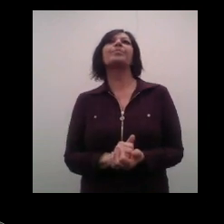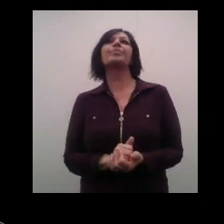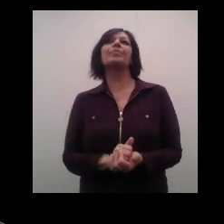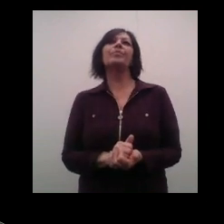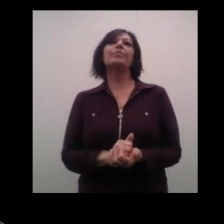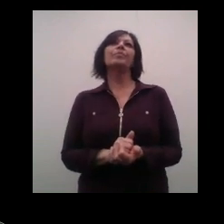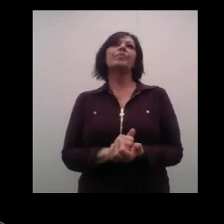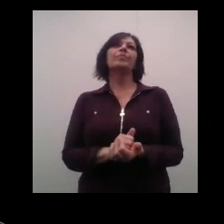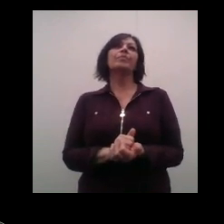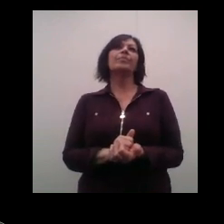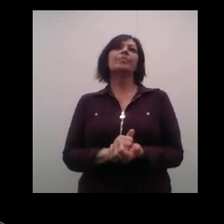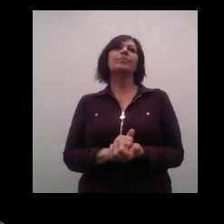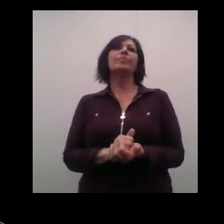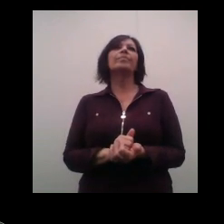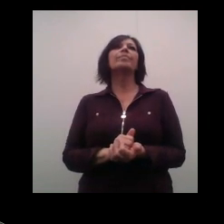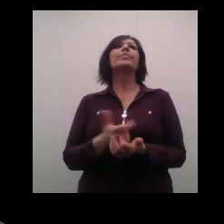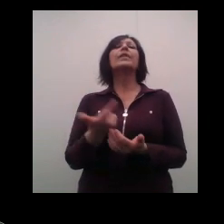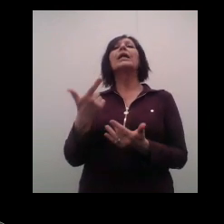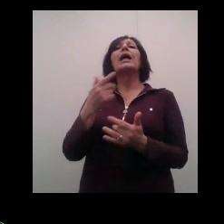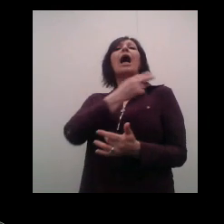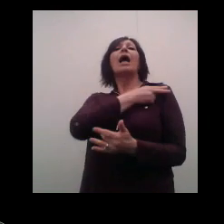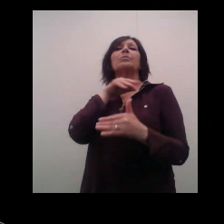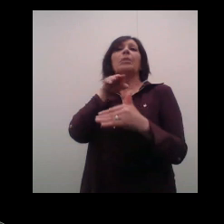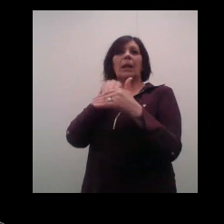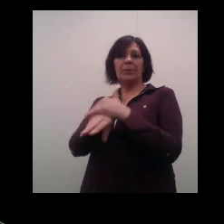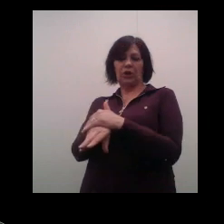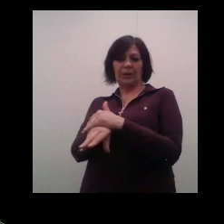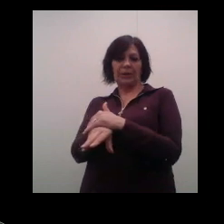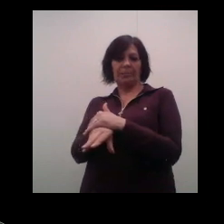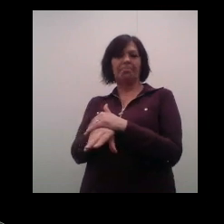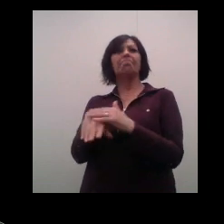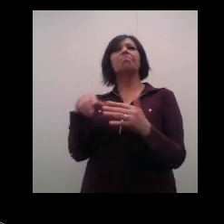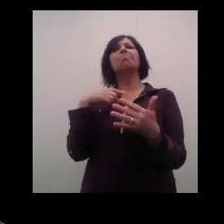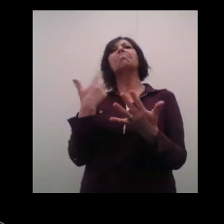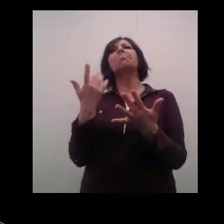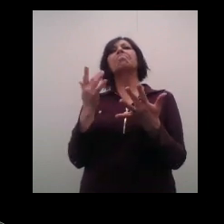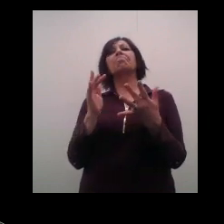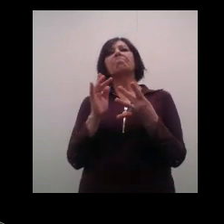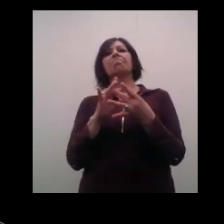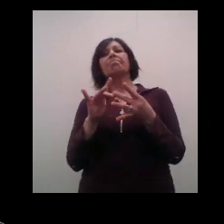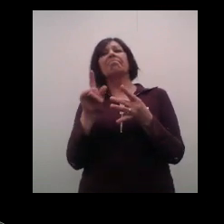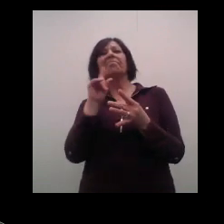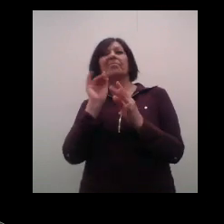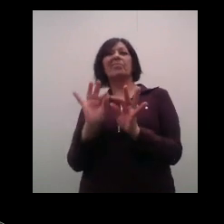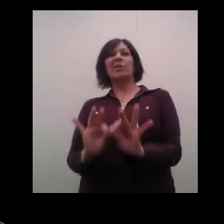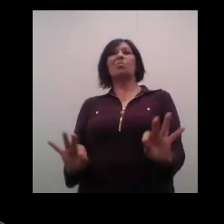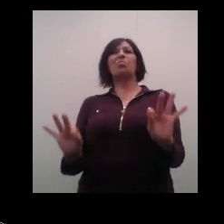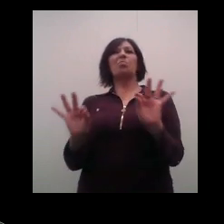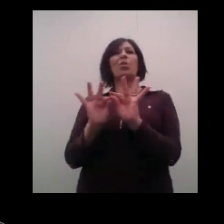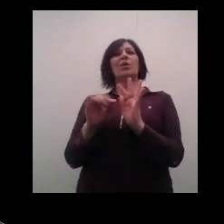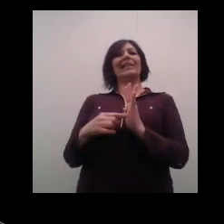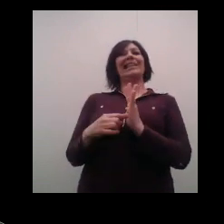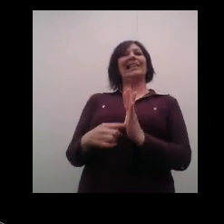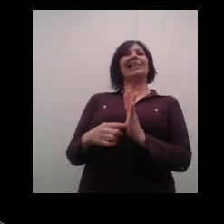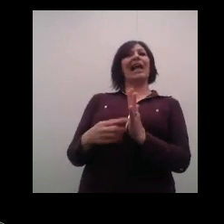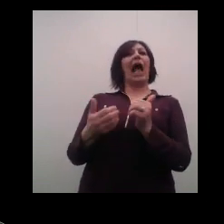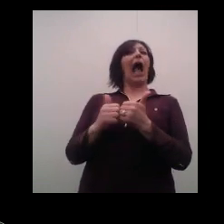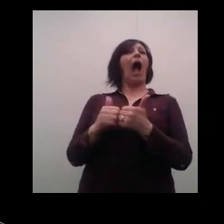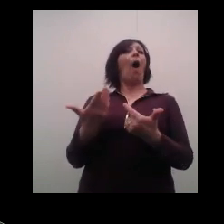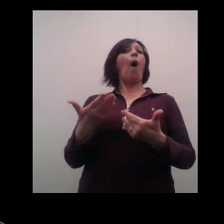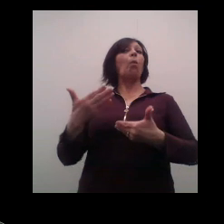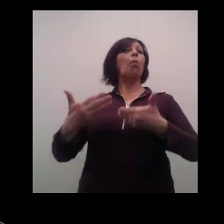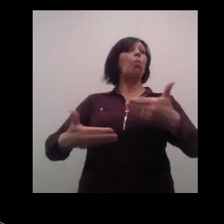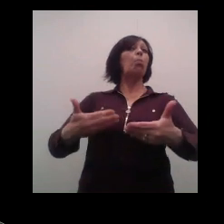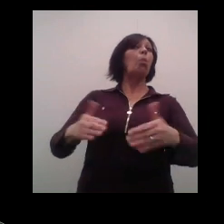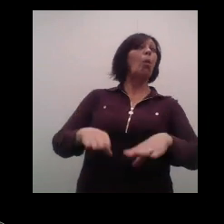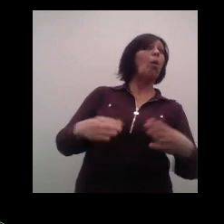data. Hospital admissions, we've talked about this being a very important key indicator with regards to